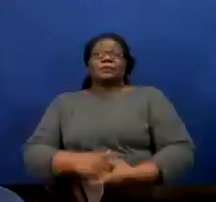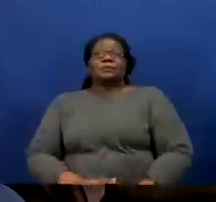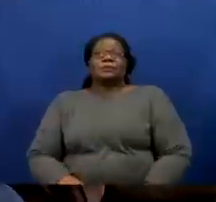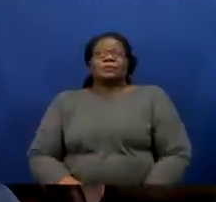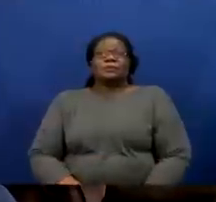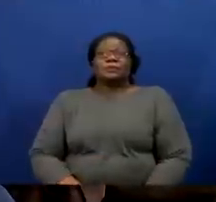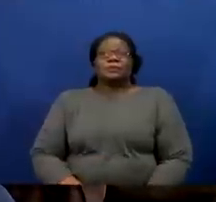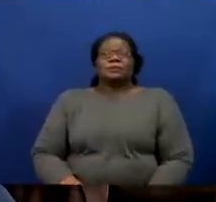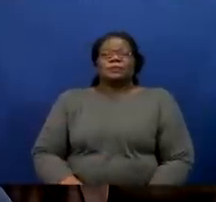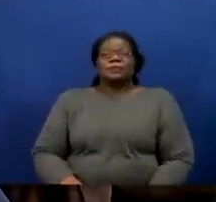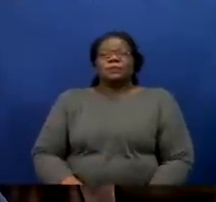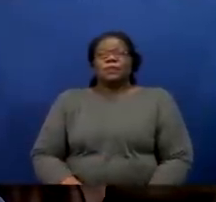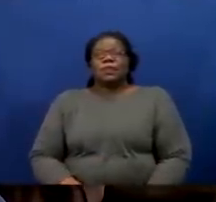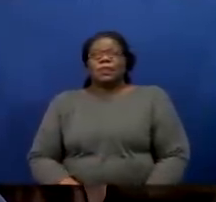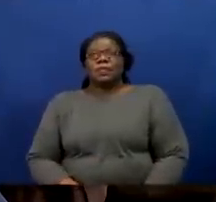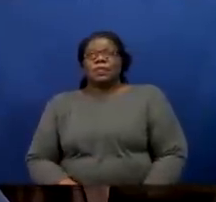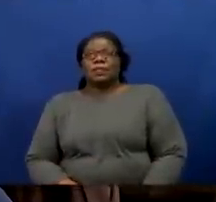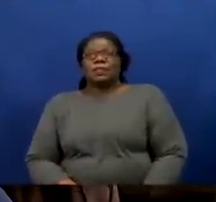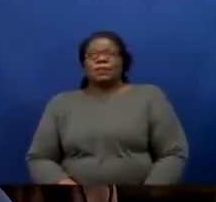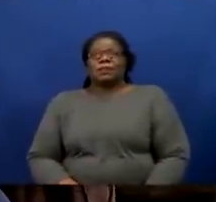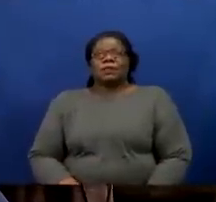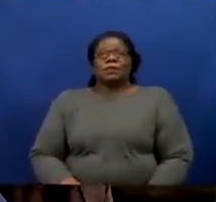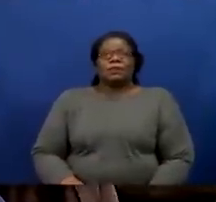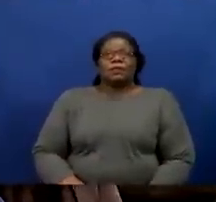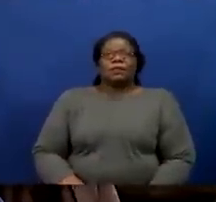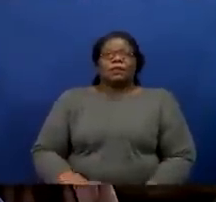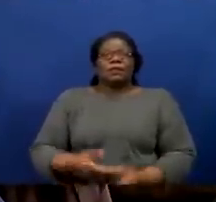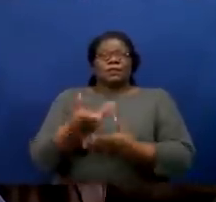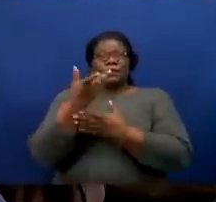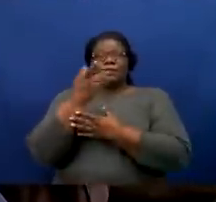it. Have faith.